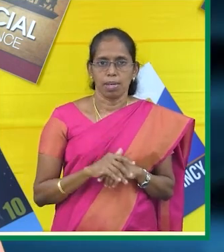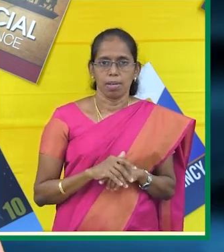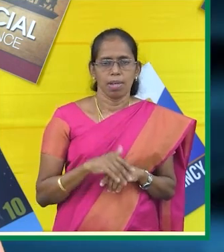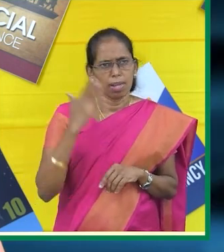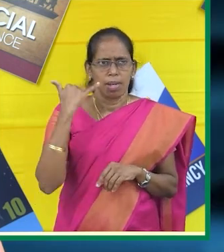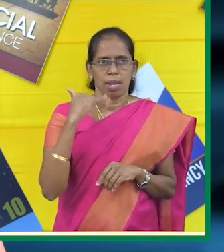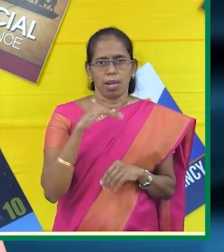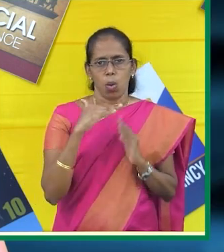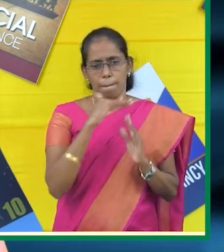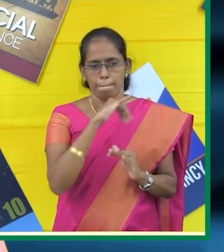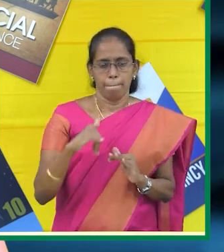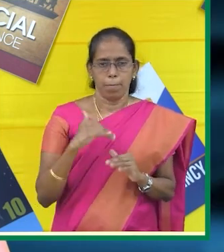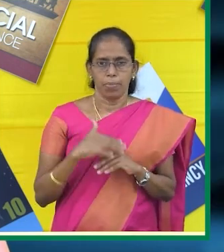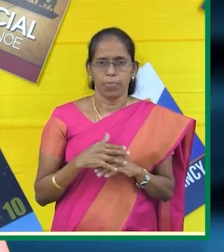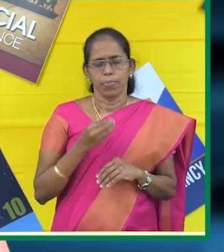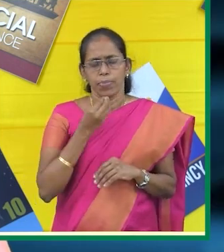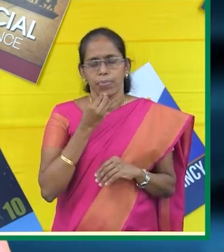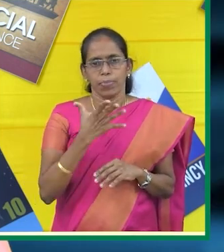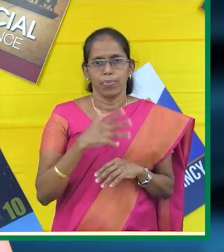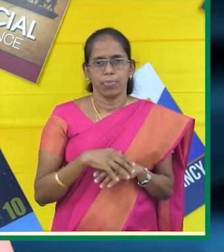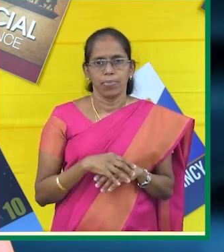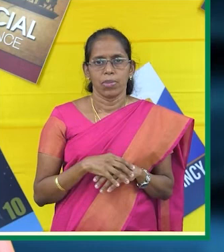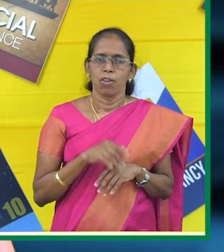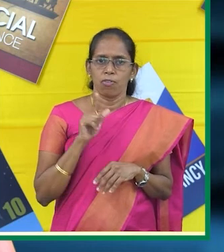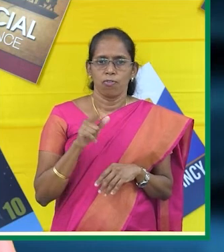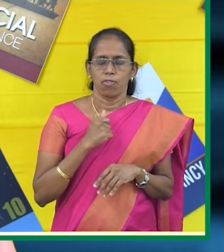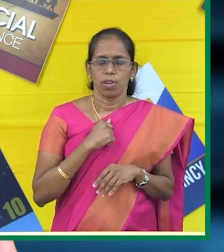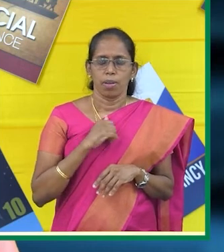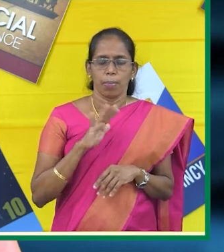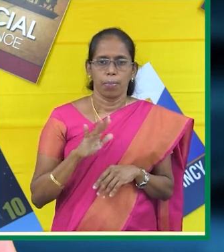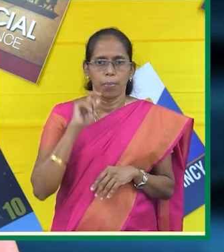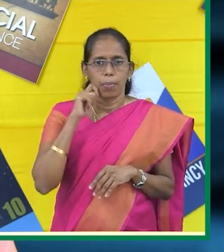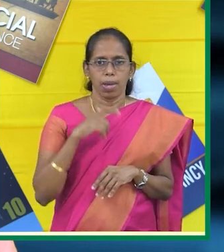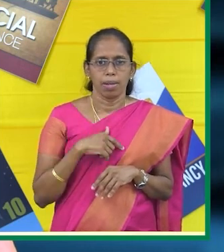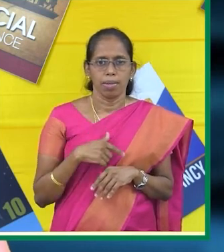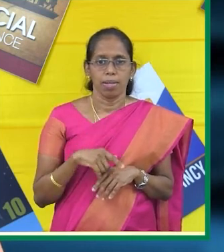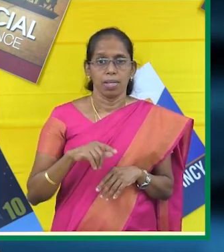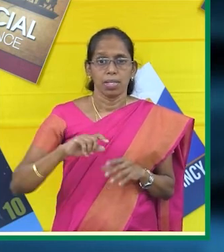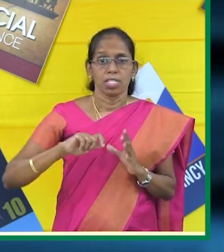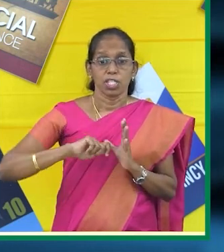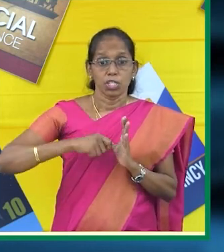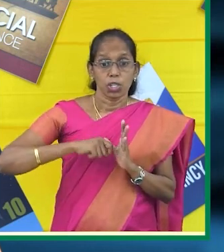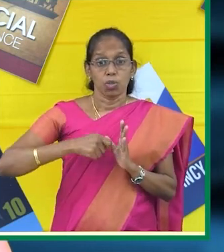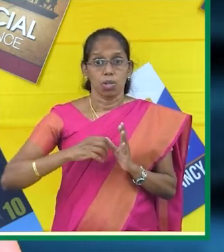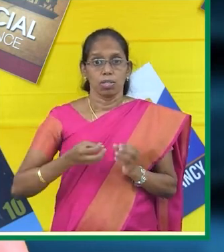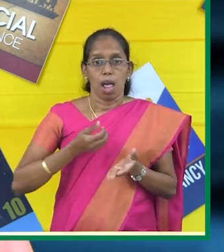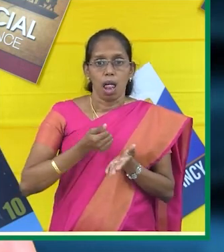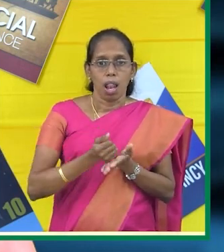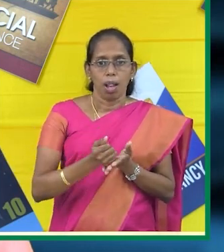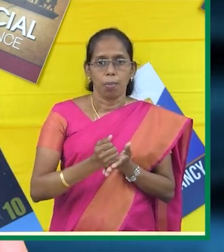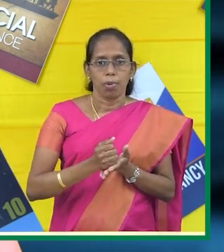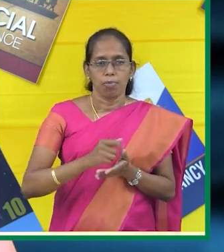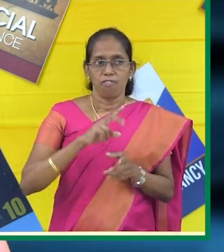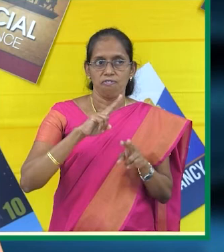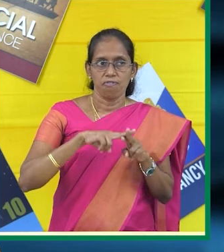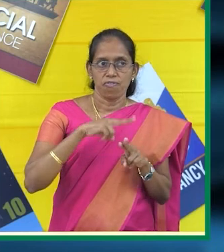night. So it is very easy for him to find. The technology has helped. She is in from